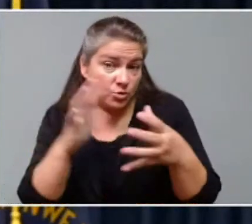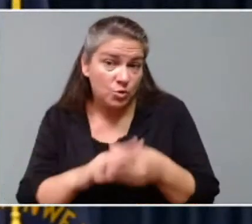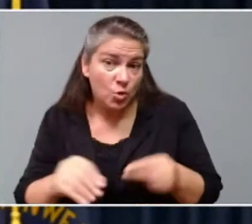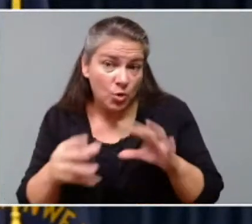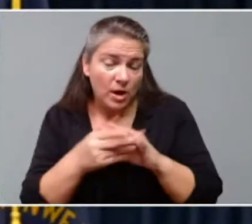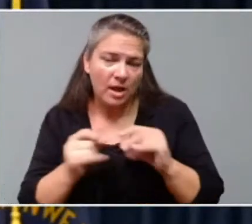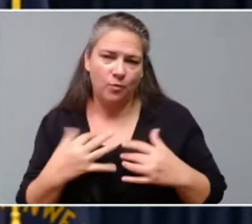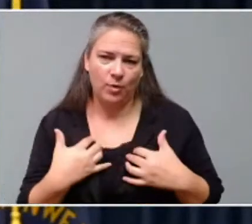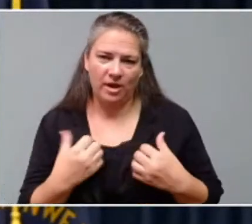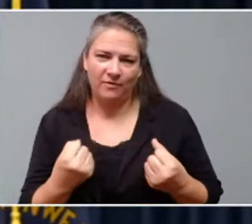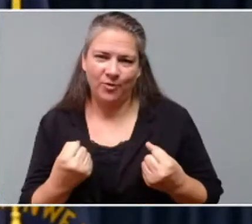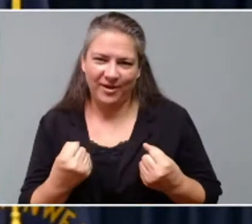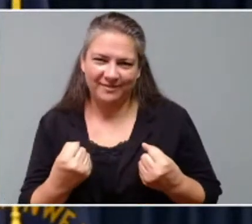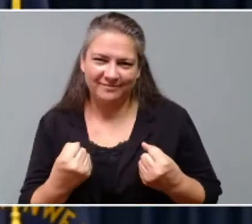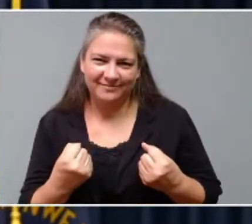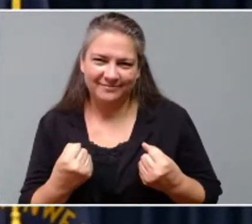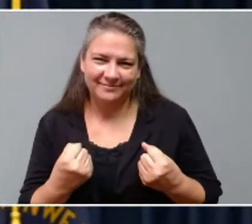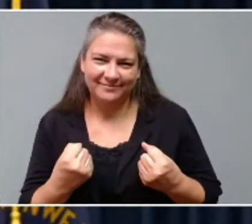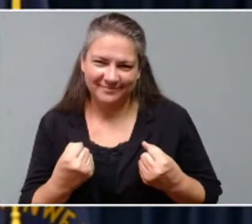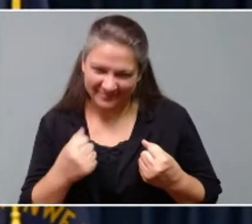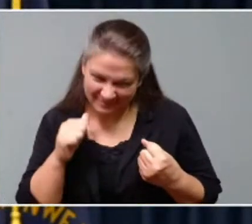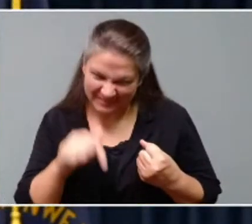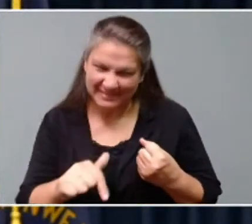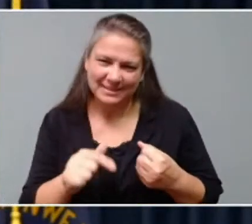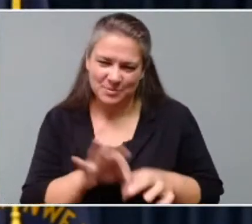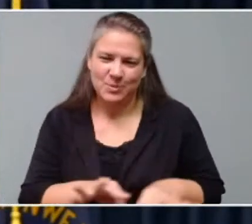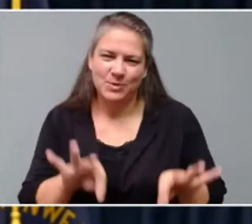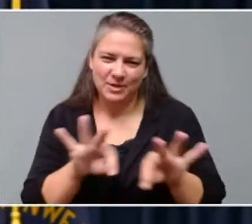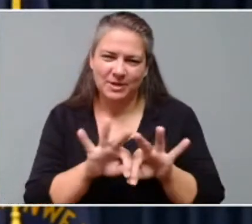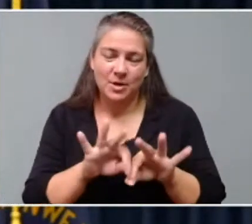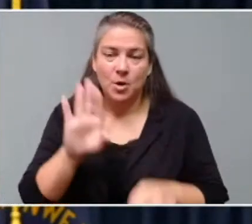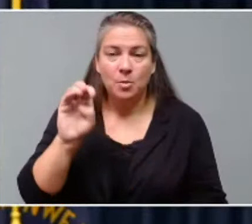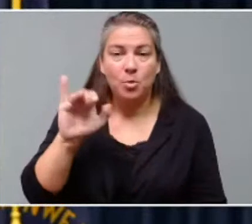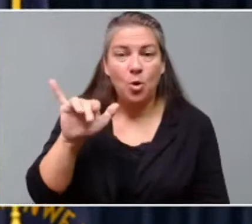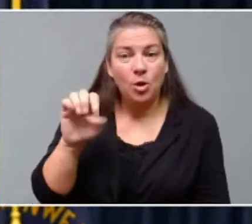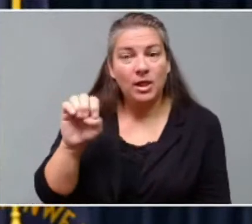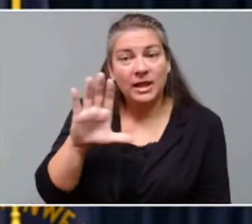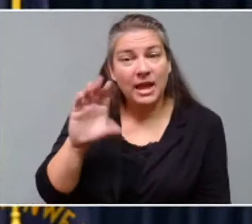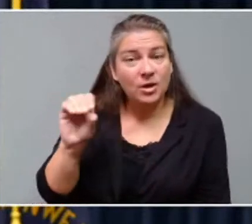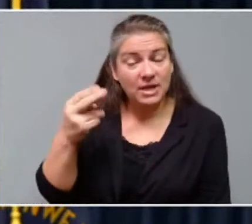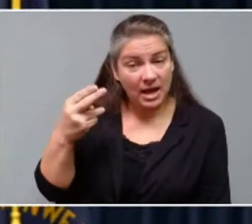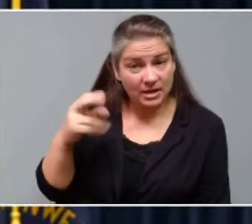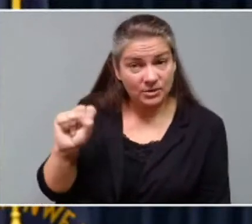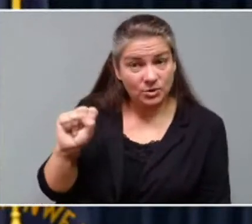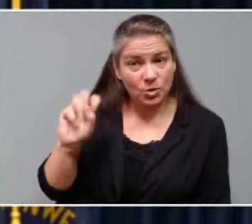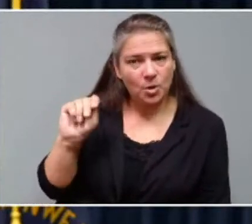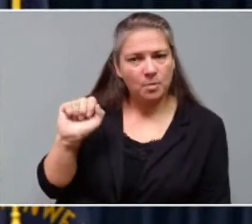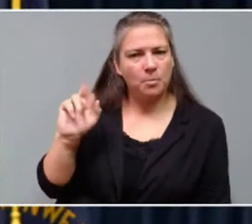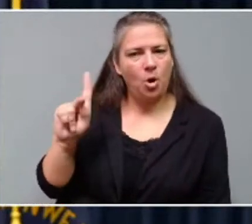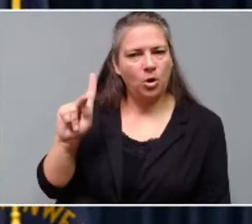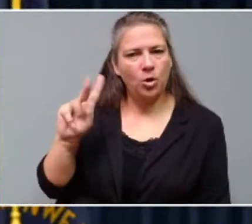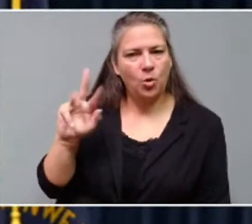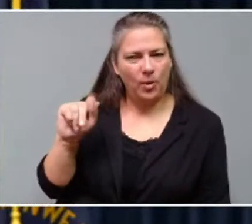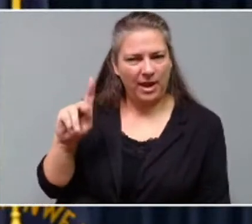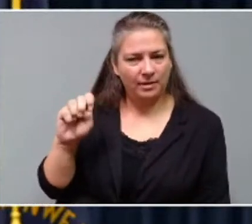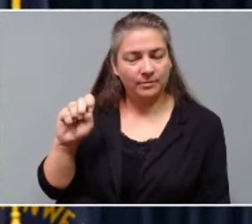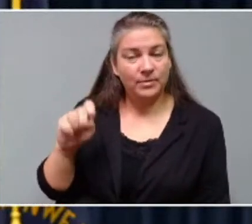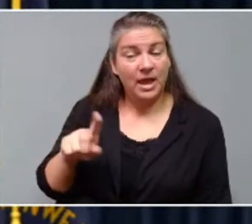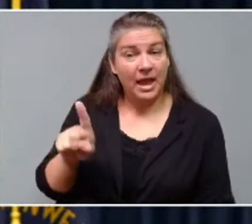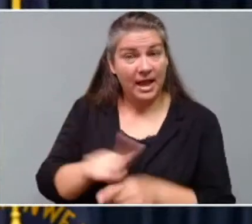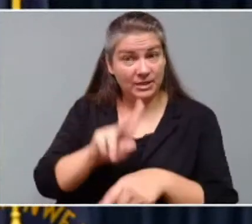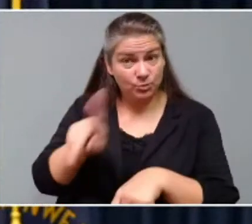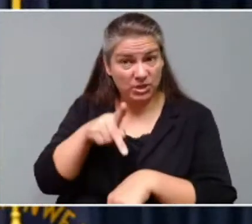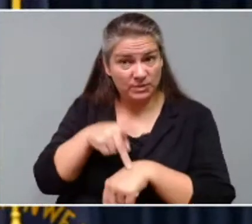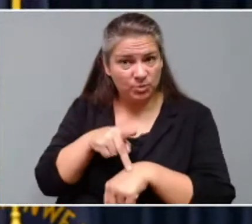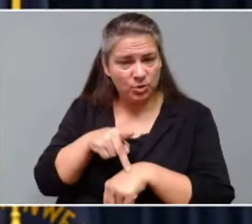itself is important. This is from Boyle County High School principal Mark Wade. As principal, Mark was doing everything possible to